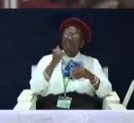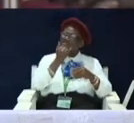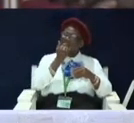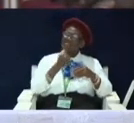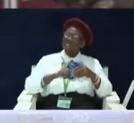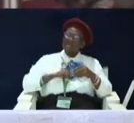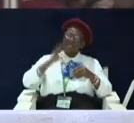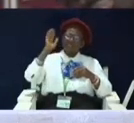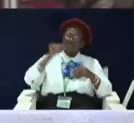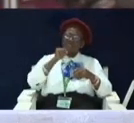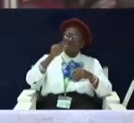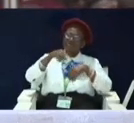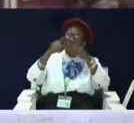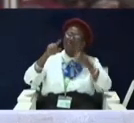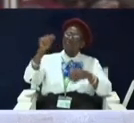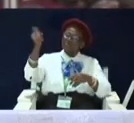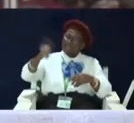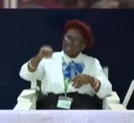I'm not going anywhere.